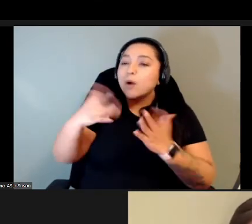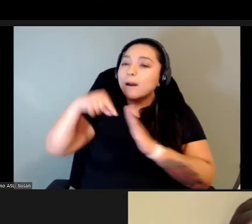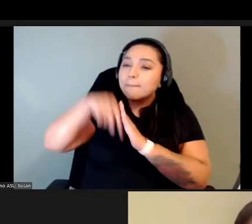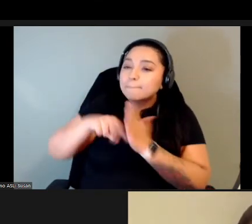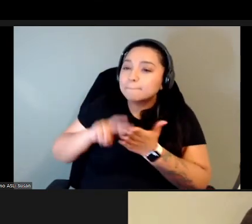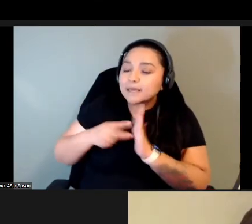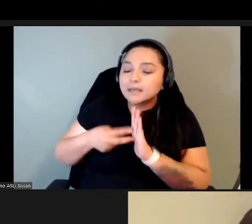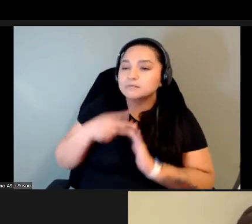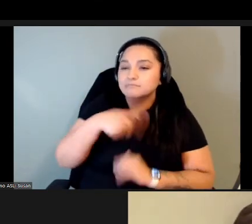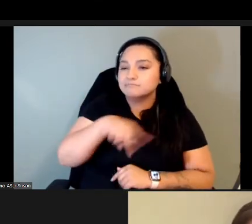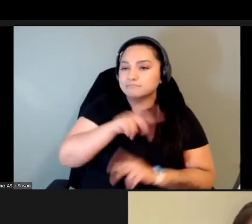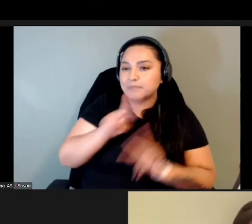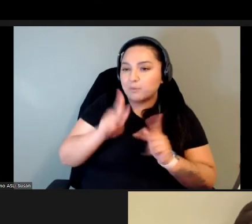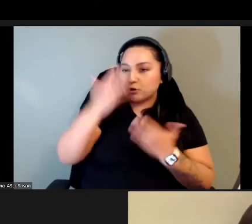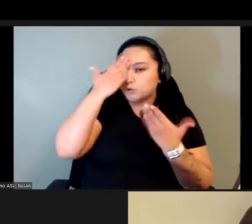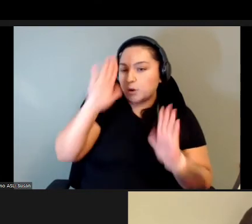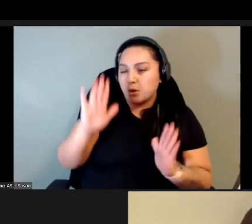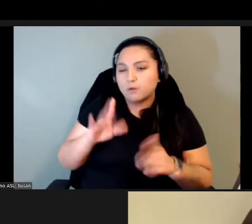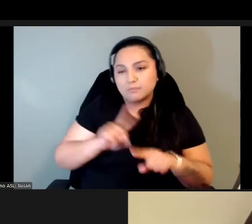meaningful.